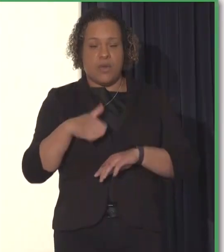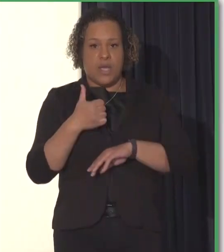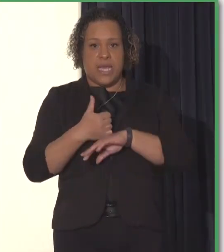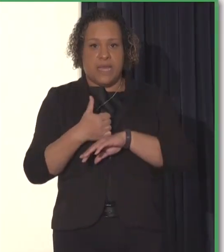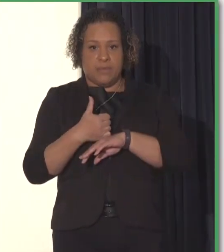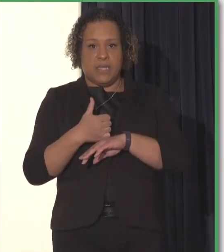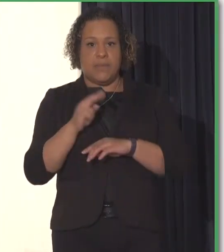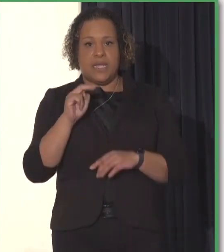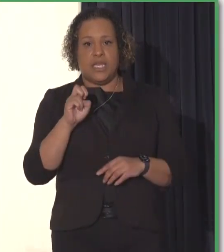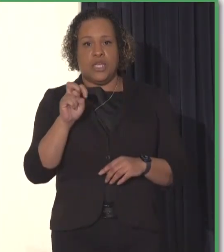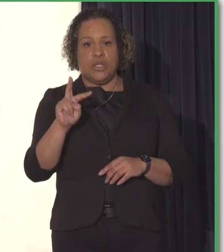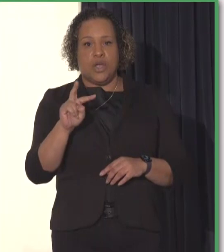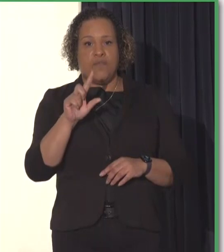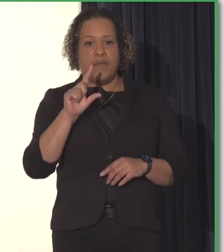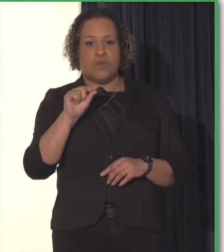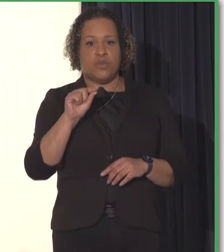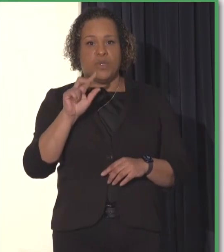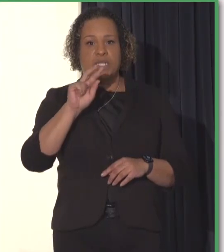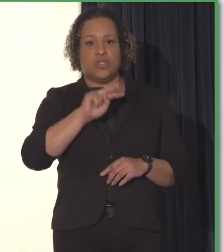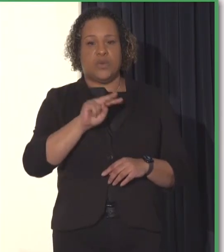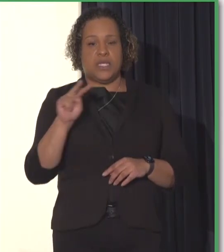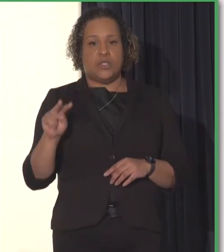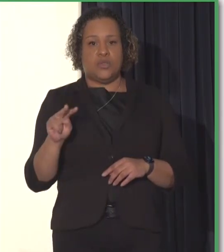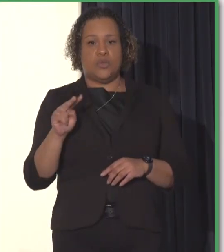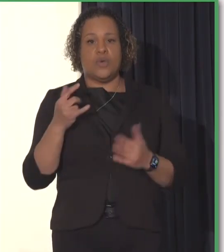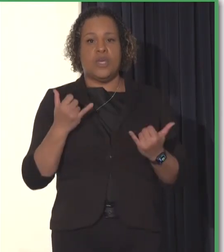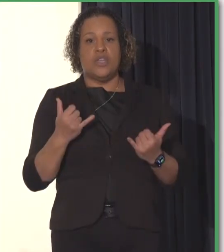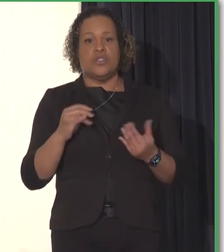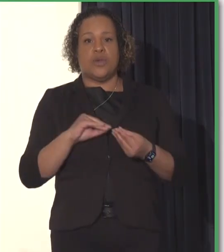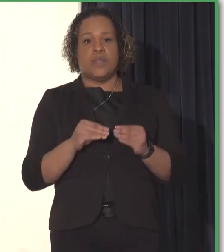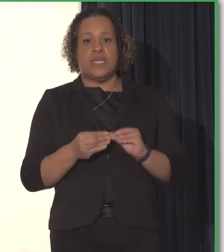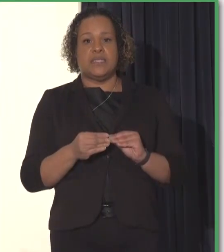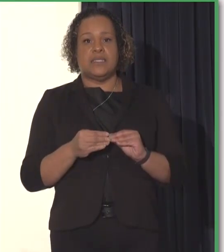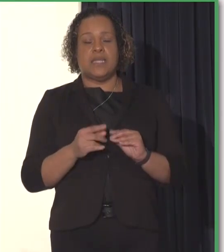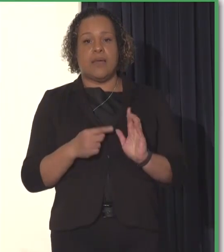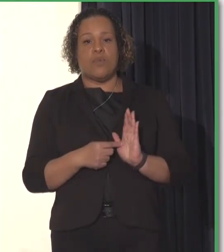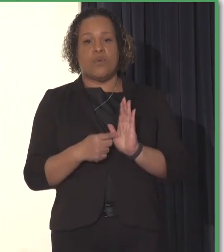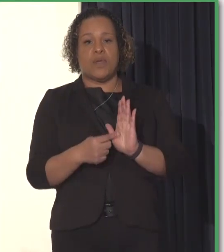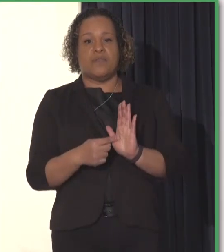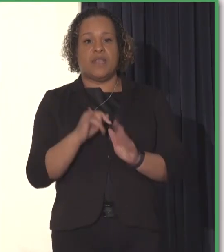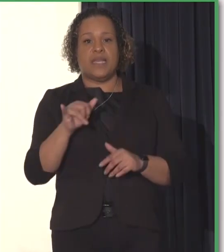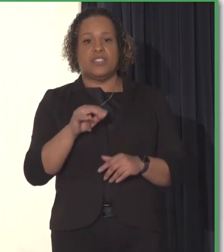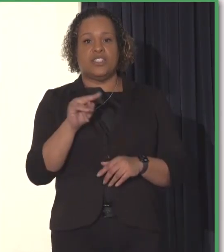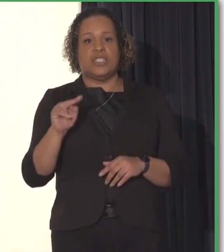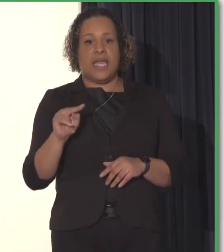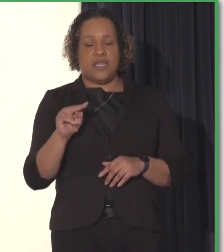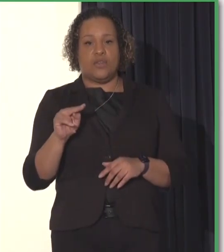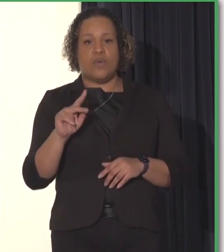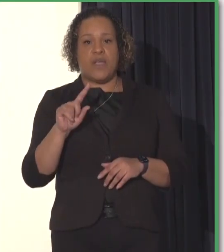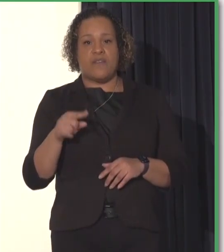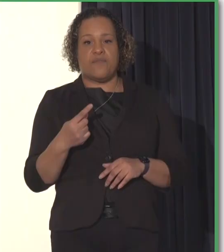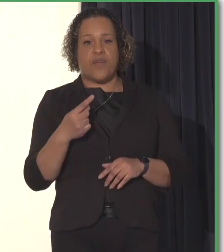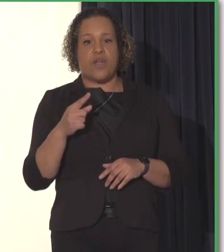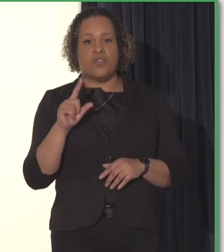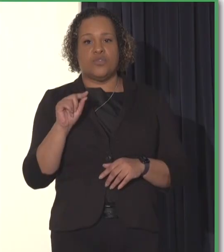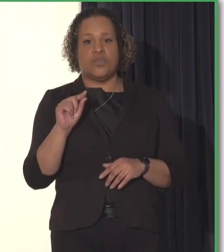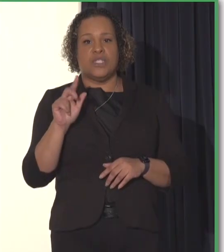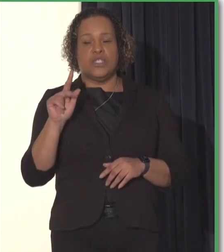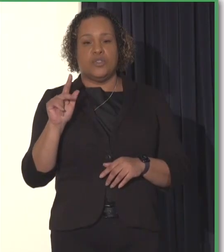was implemented in November 2022. So these numbers are reflective as of January 1st, 2023. We have a net gain